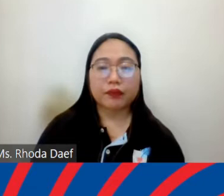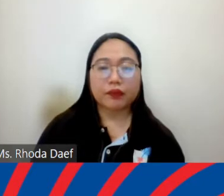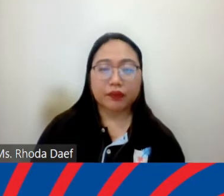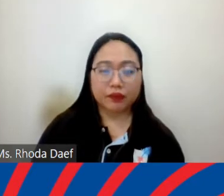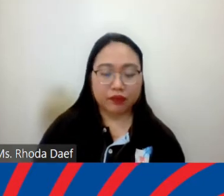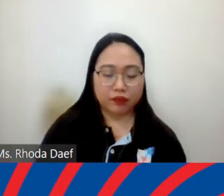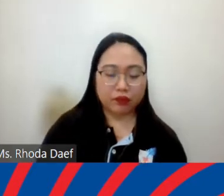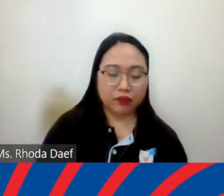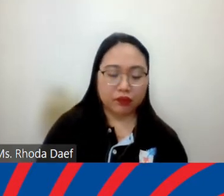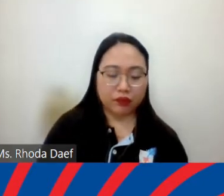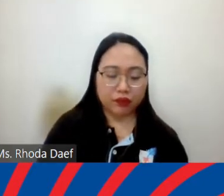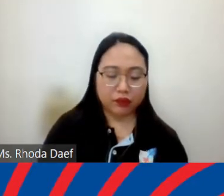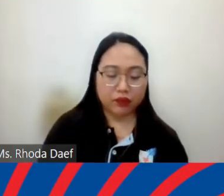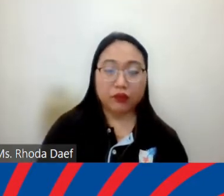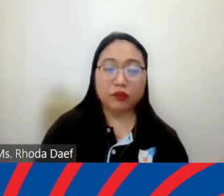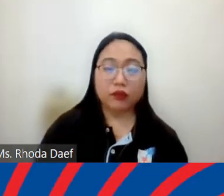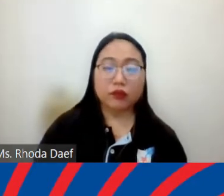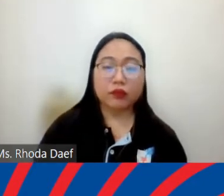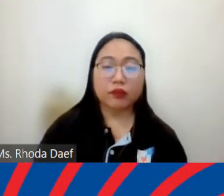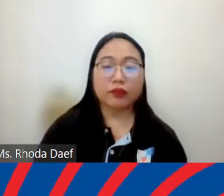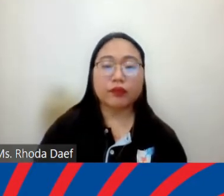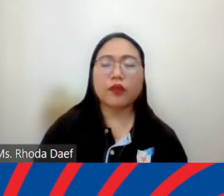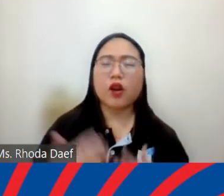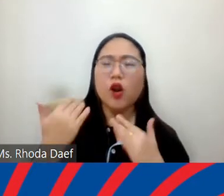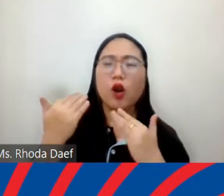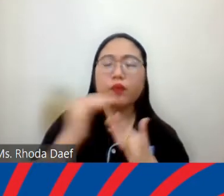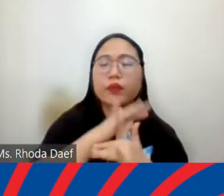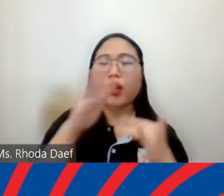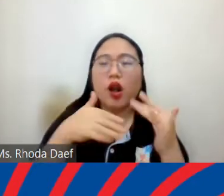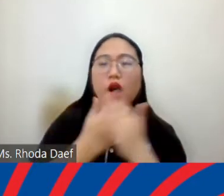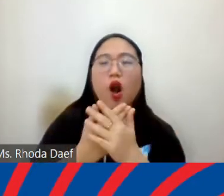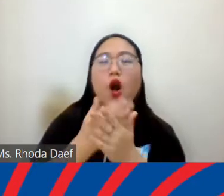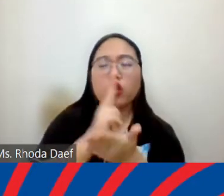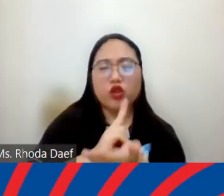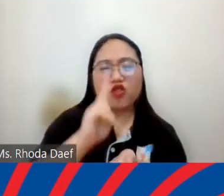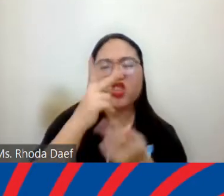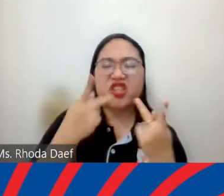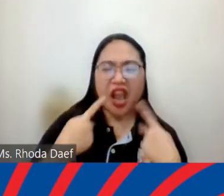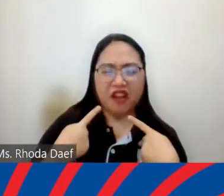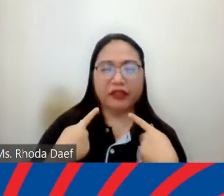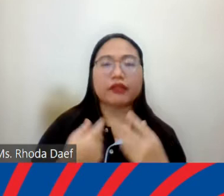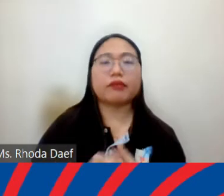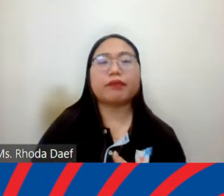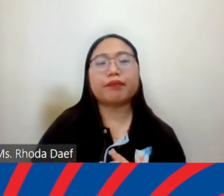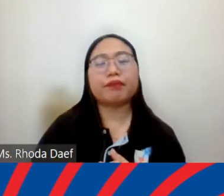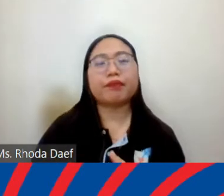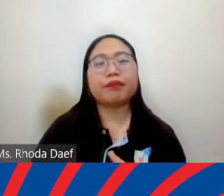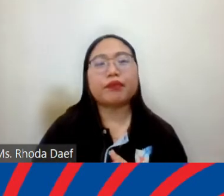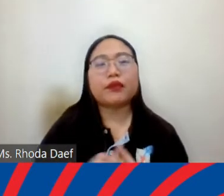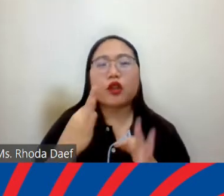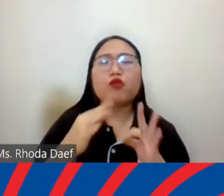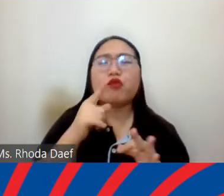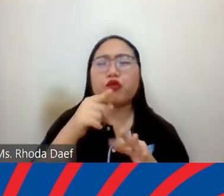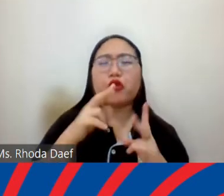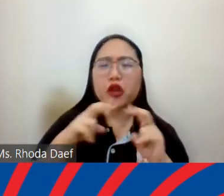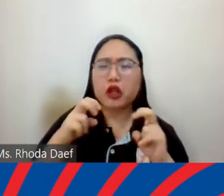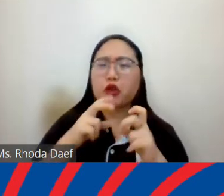And I hope na lahat ng university meron ganun, especially if you're a research university.